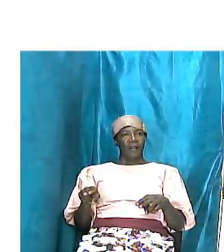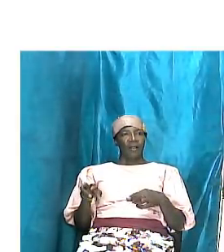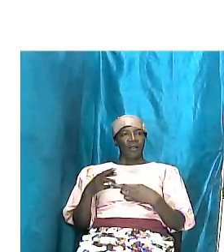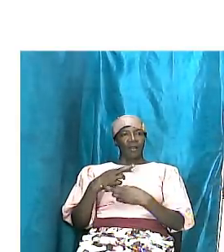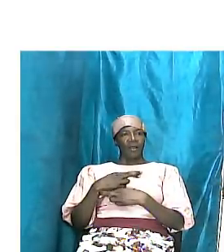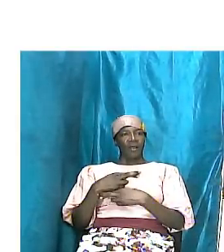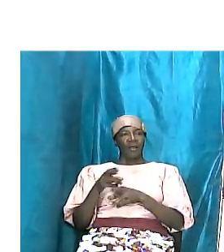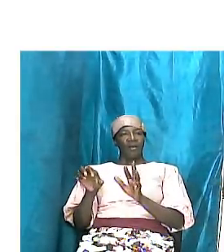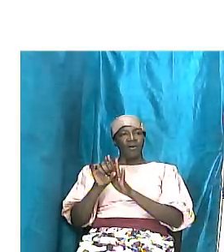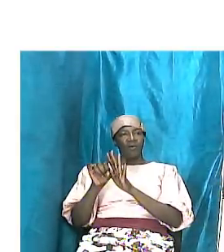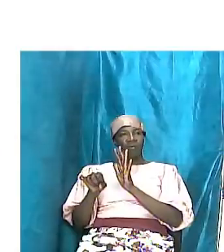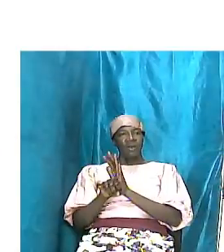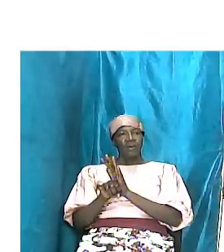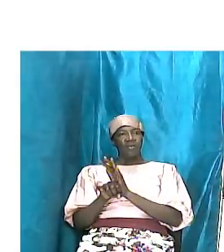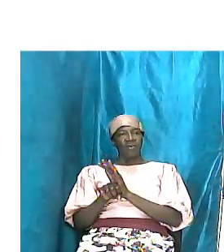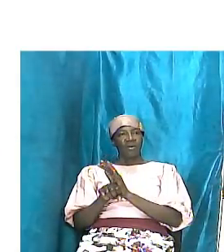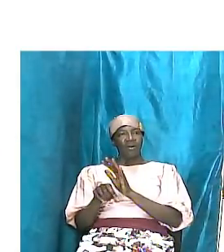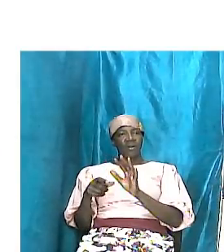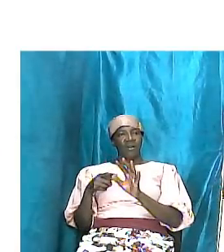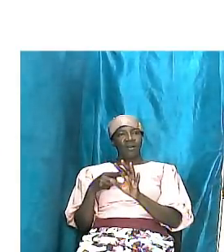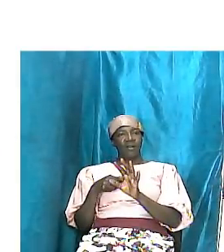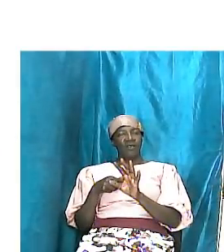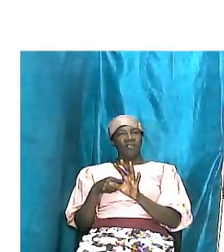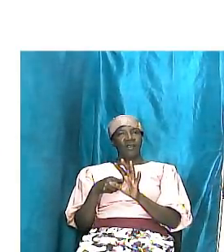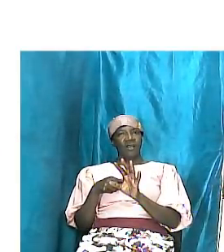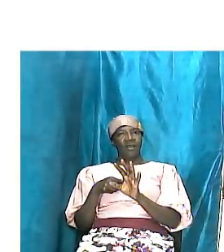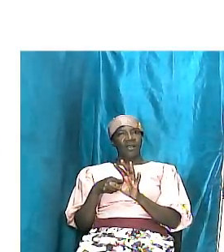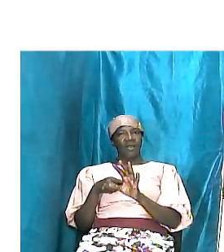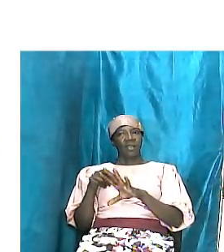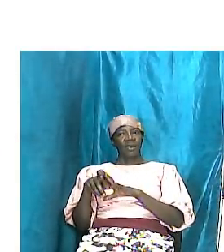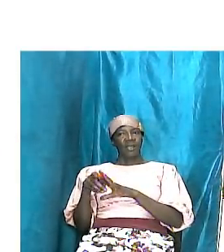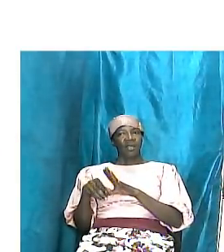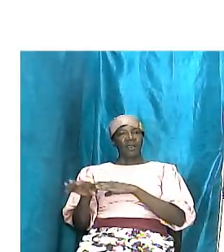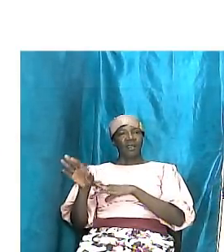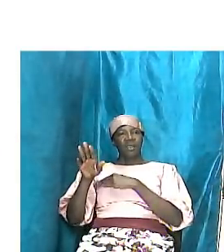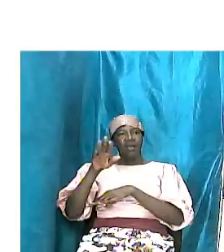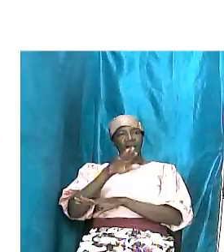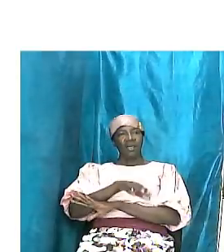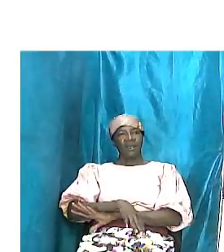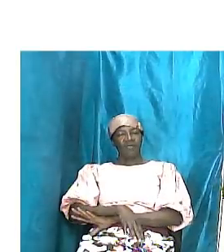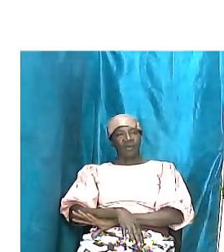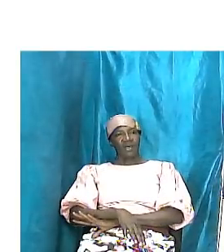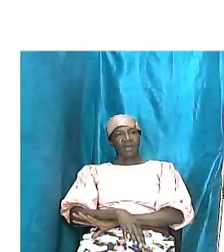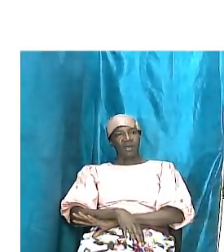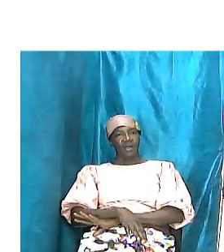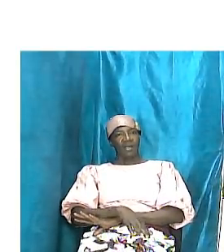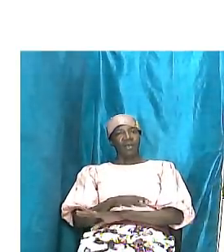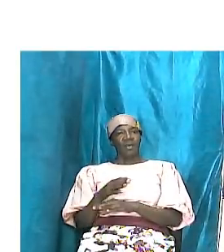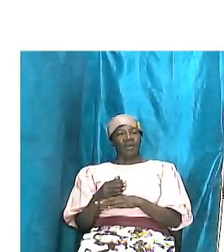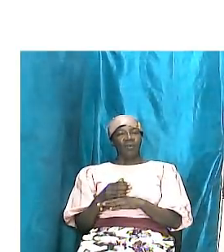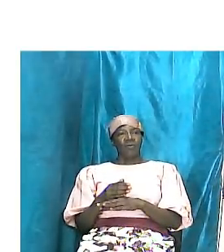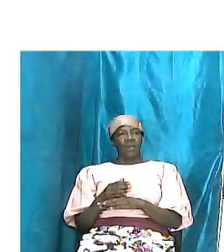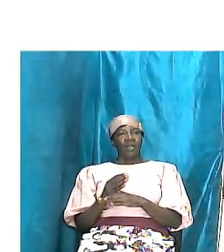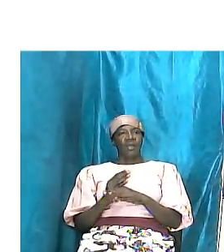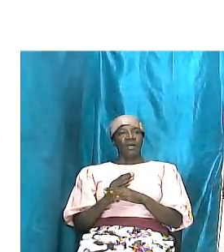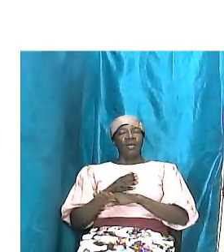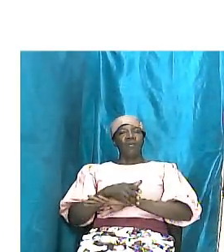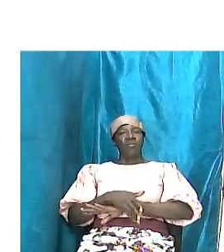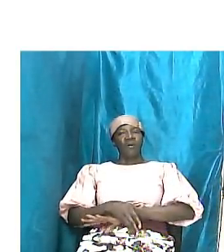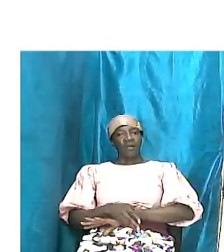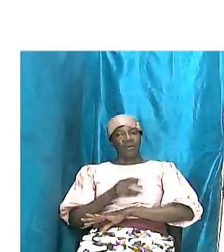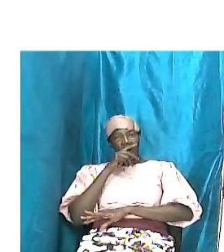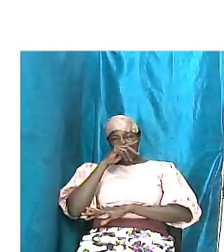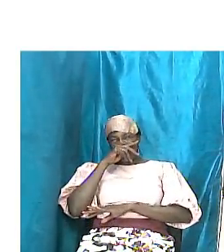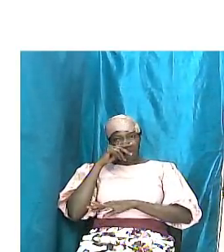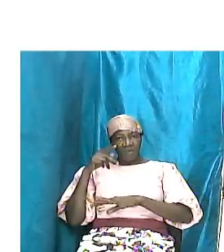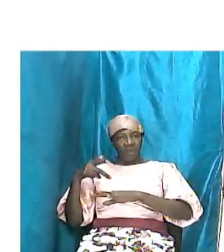redemption, it started, yes, in the evening with the Passover lamb over there